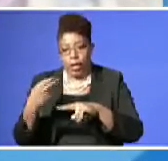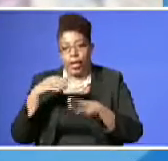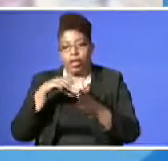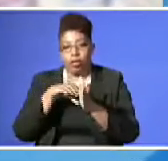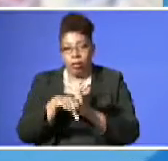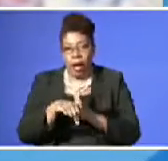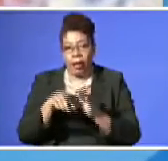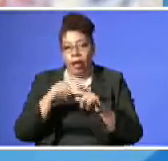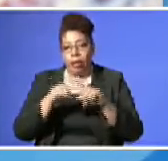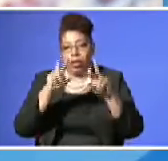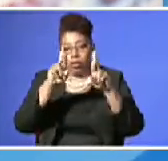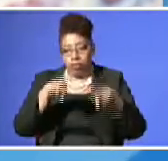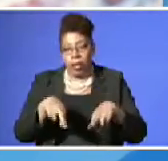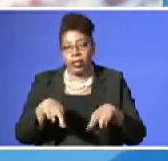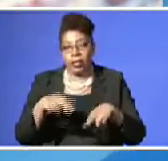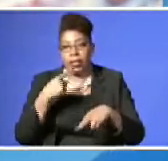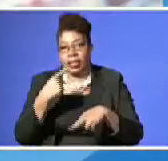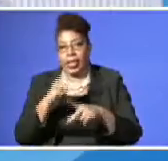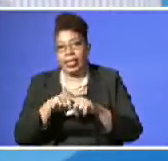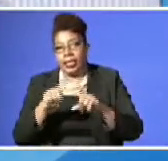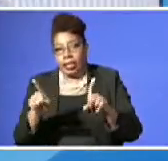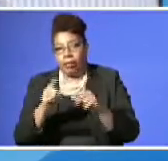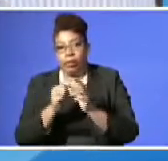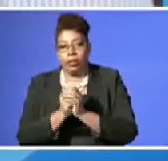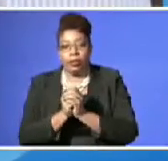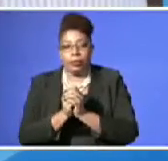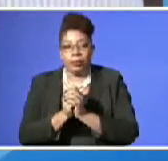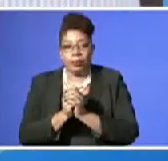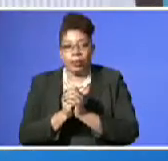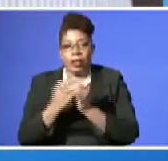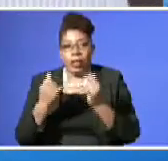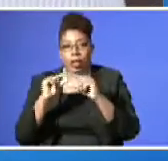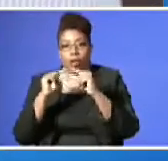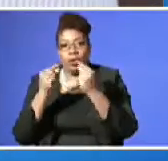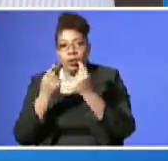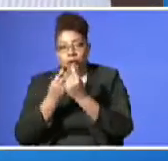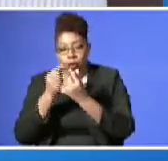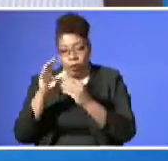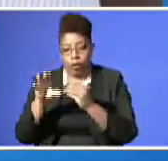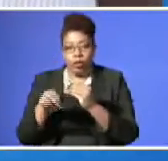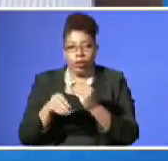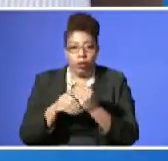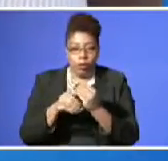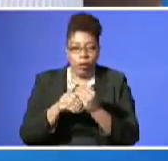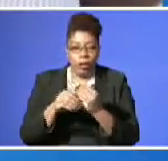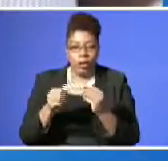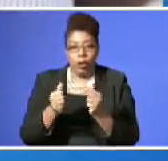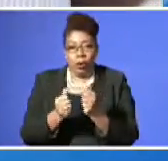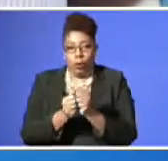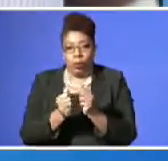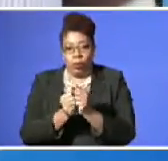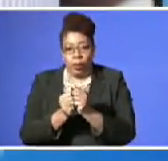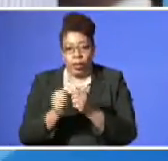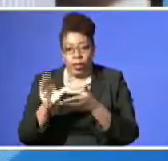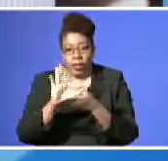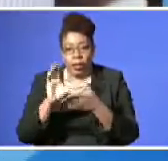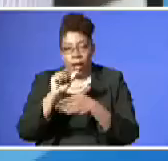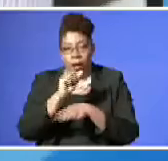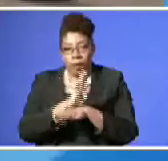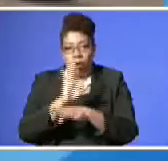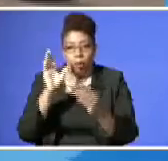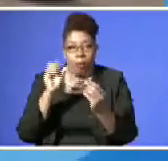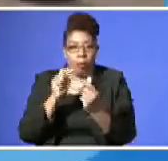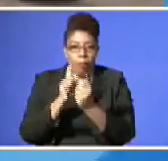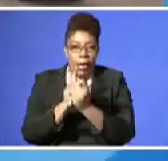long argued otherwise. Following the tour, the group, joined by South and Central Abaco Member of Parliament James Albury, met